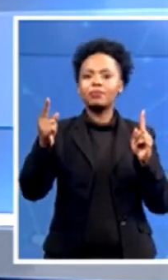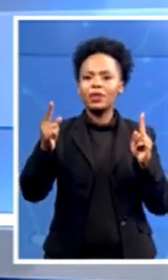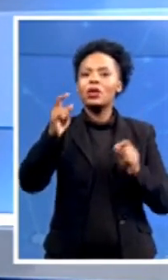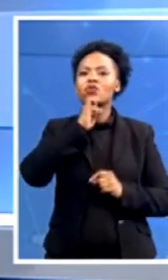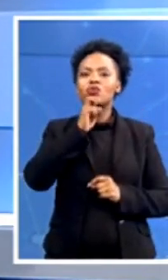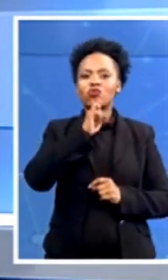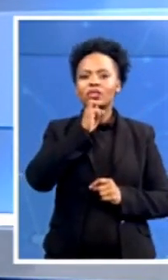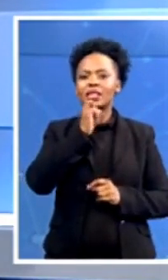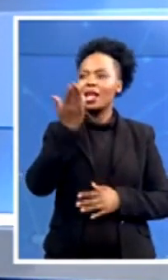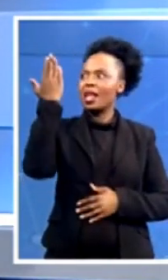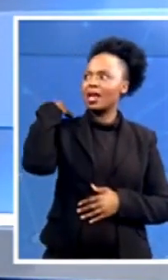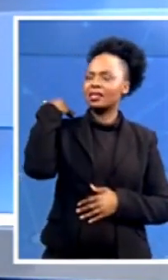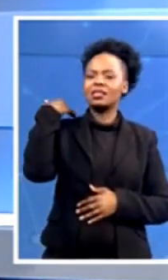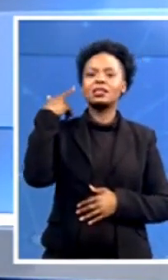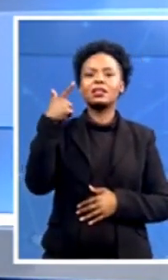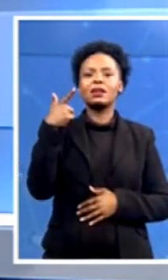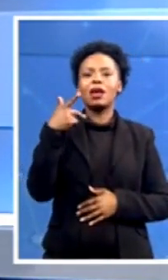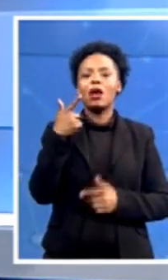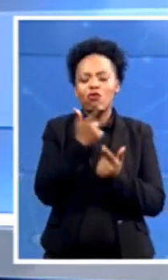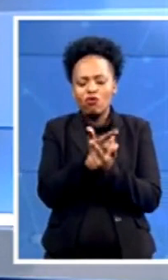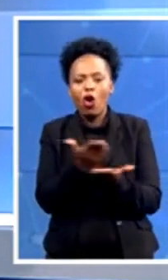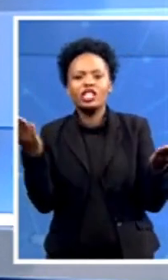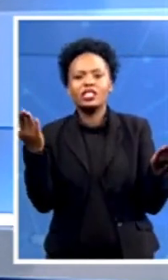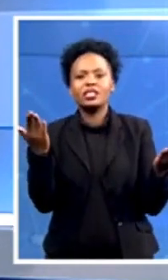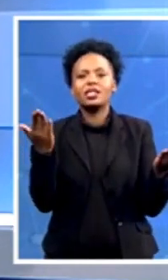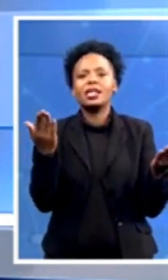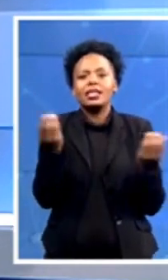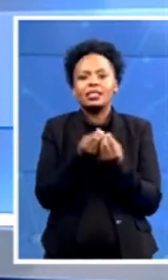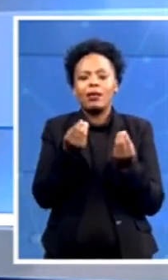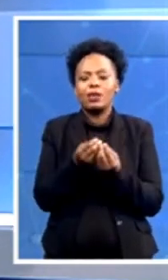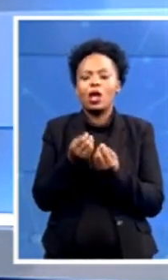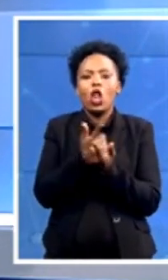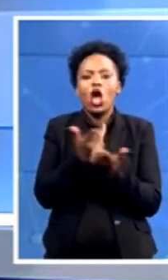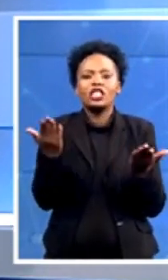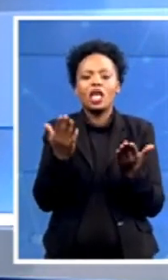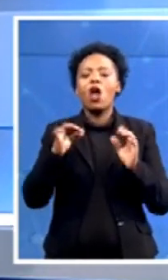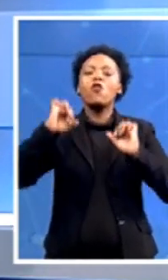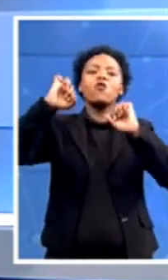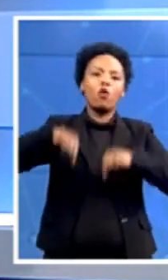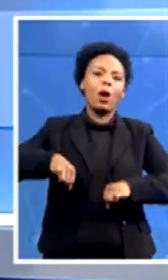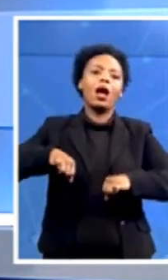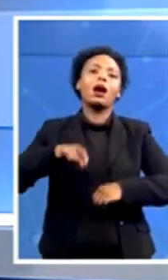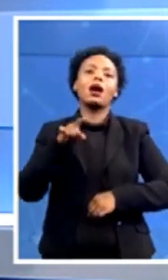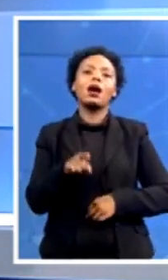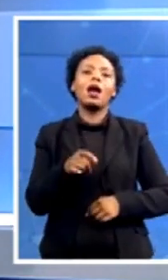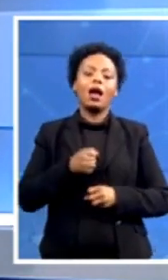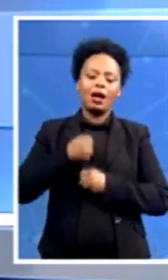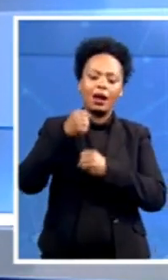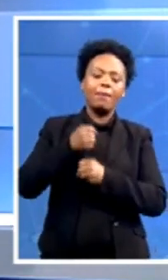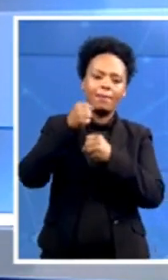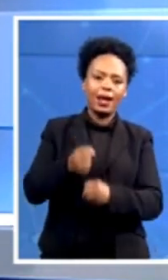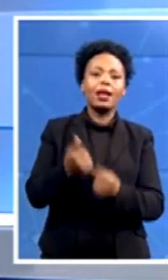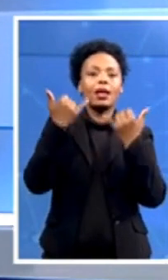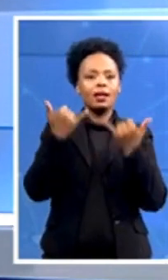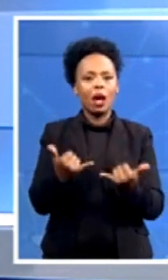the Vooma Vaccination Campaign. Now to KwaZulu-Natal, where we find the Health Minister, Dr. Joe